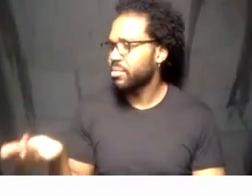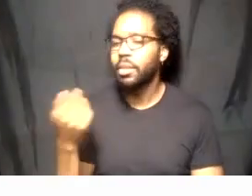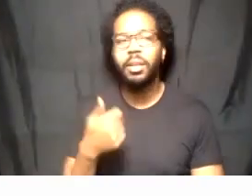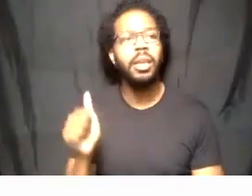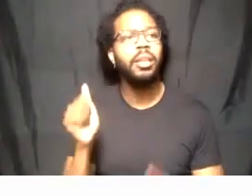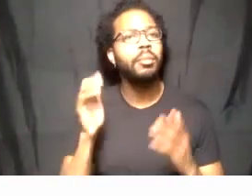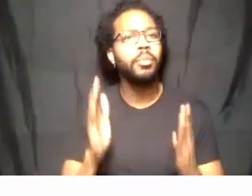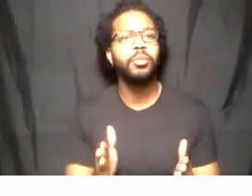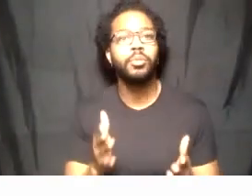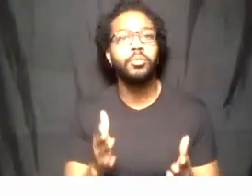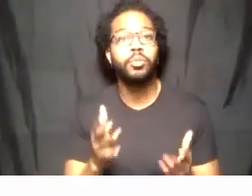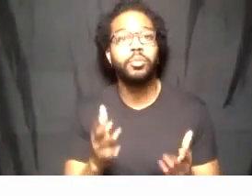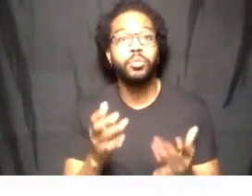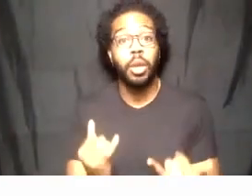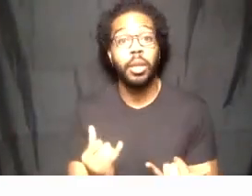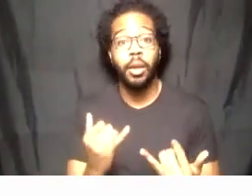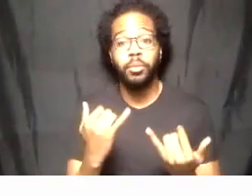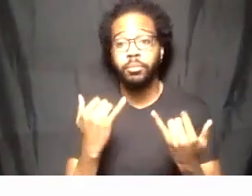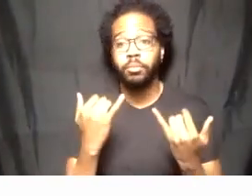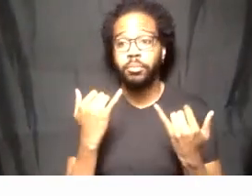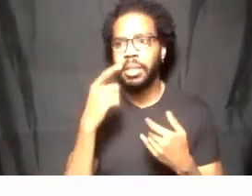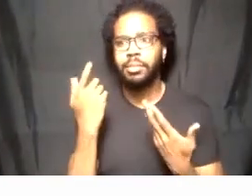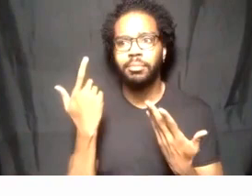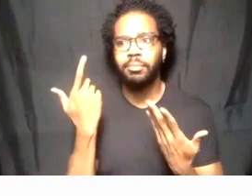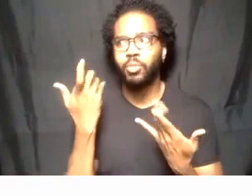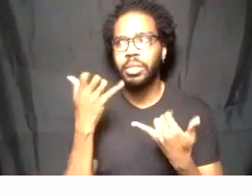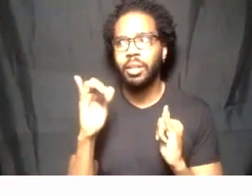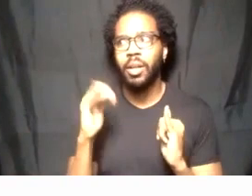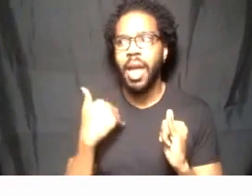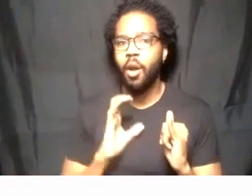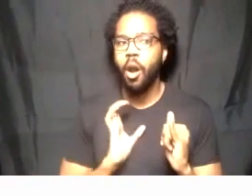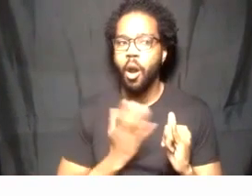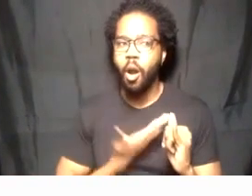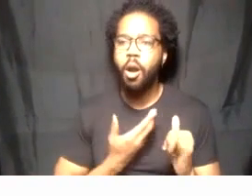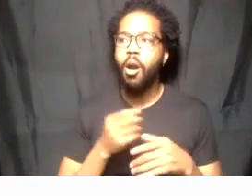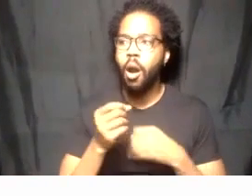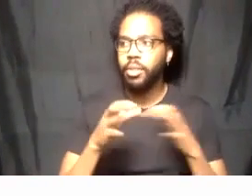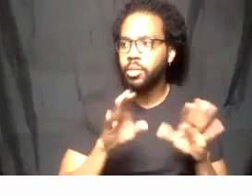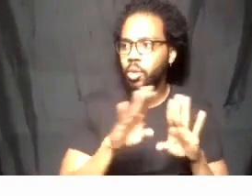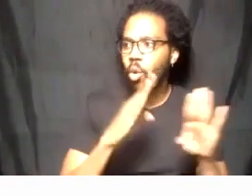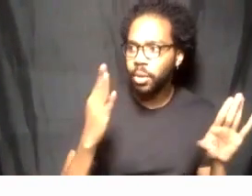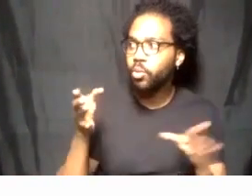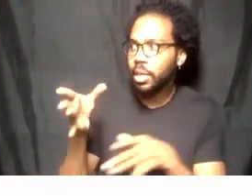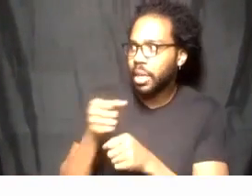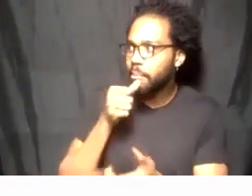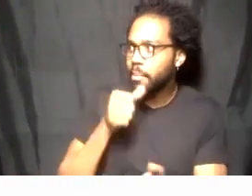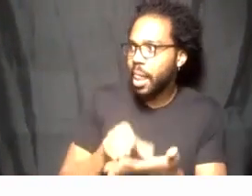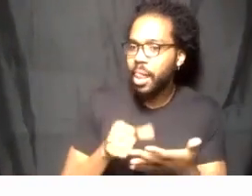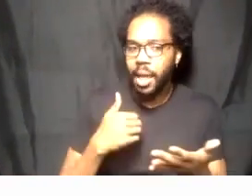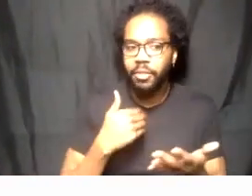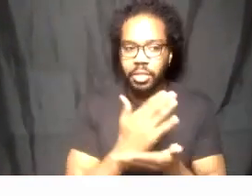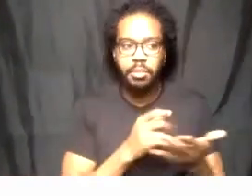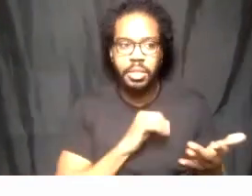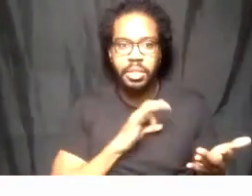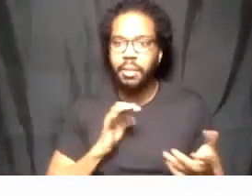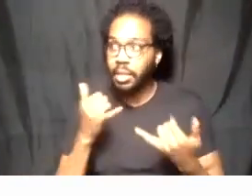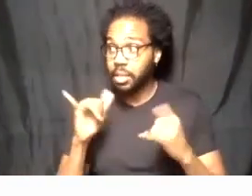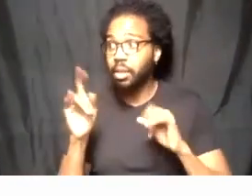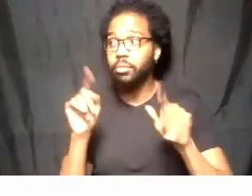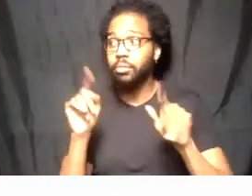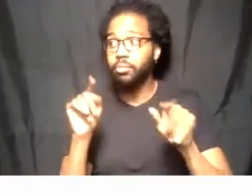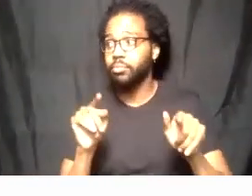anyone who currently, because we still have our office open, because we receive mail, I have some staff who still come to this